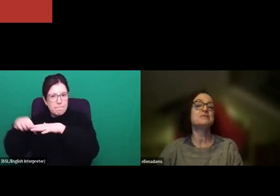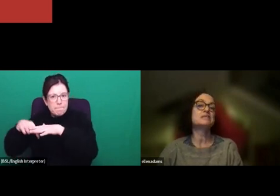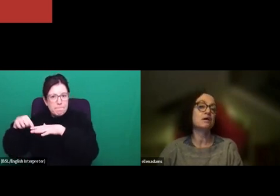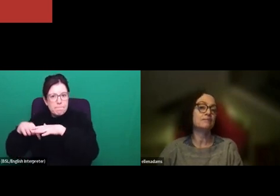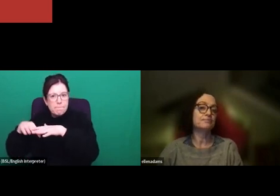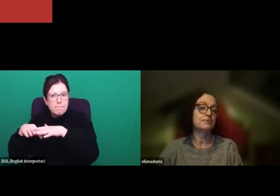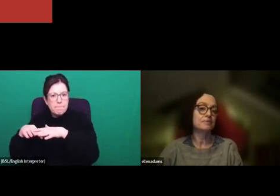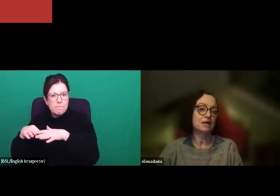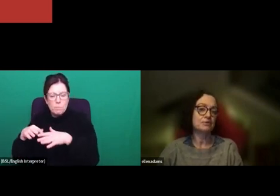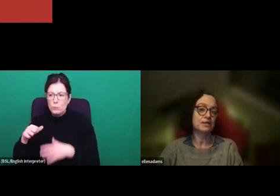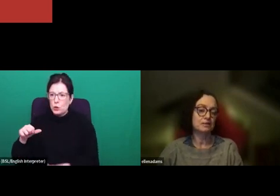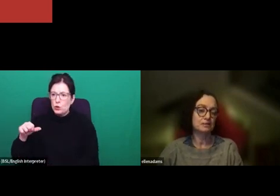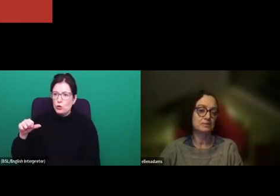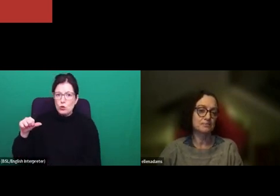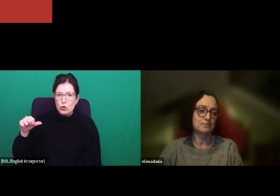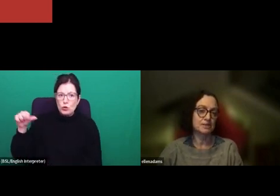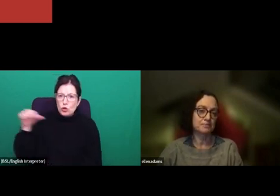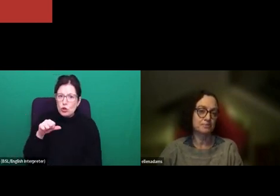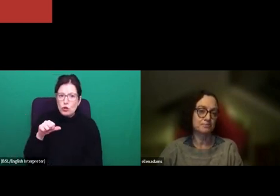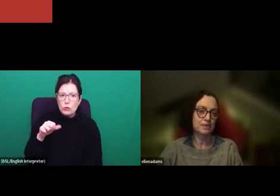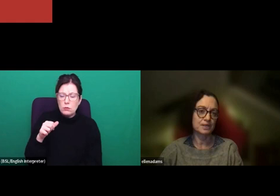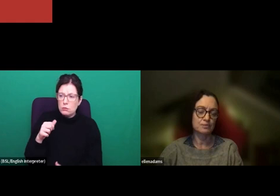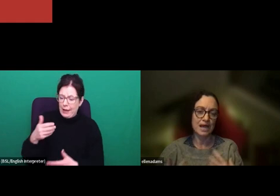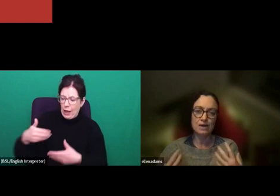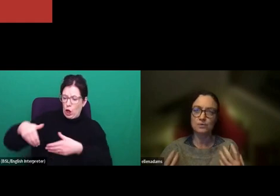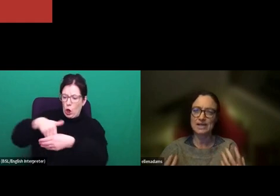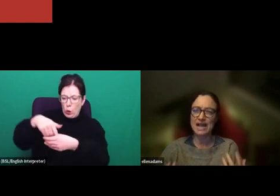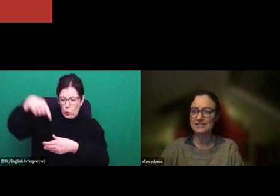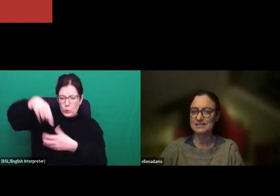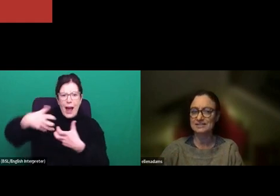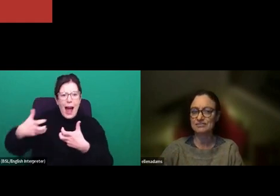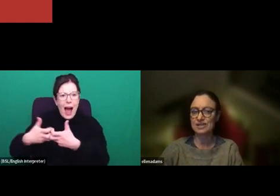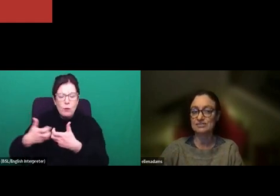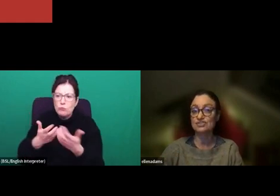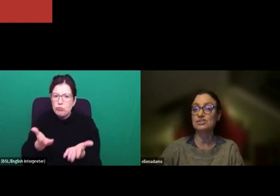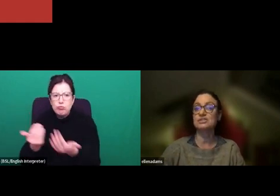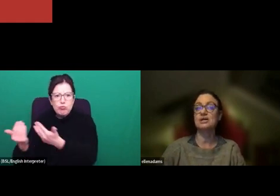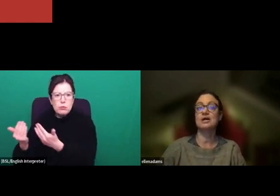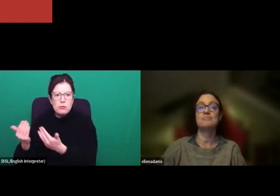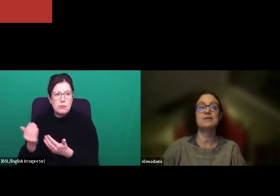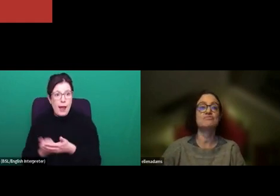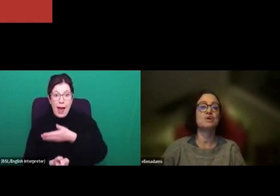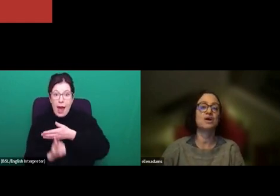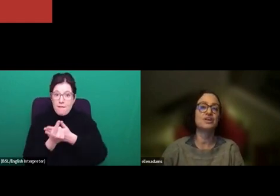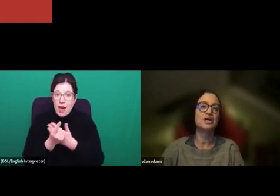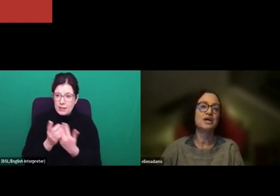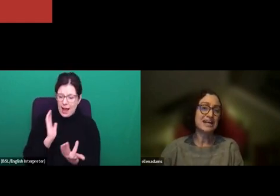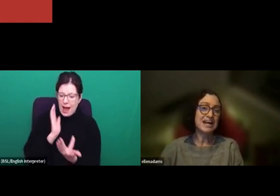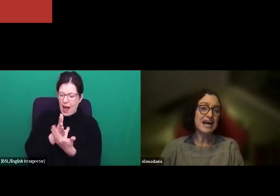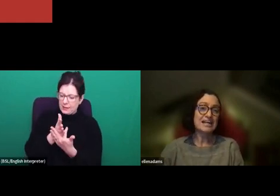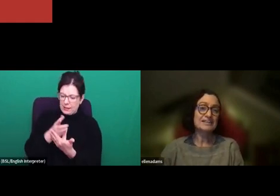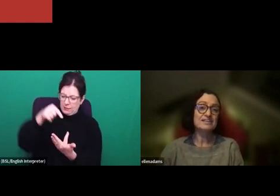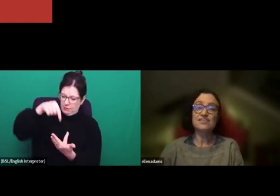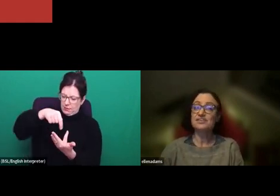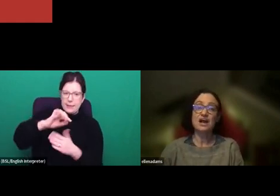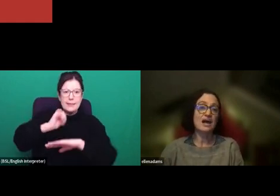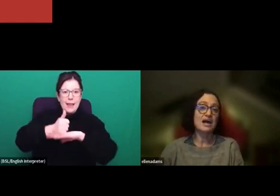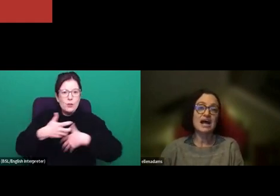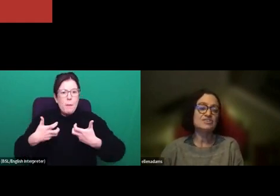what should be done about including people and how access events should be run.